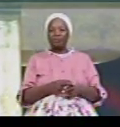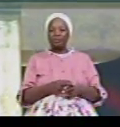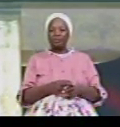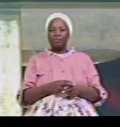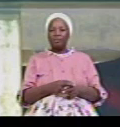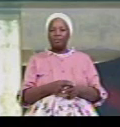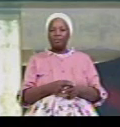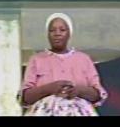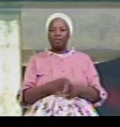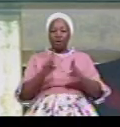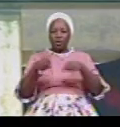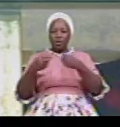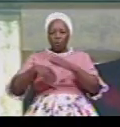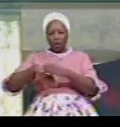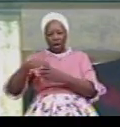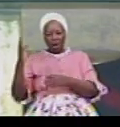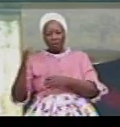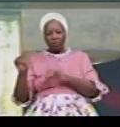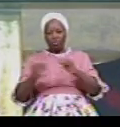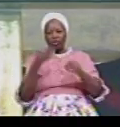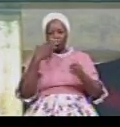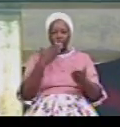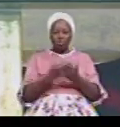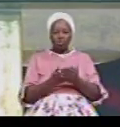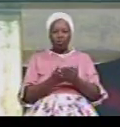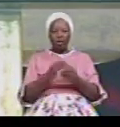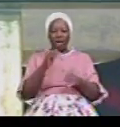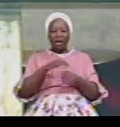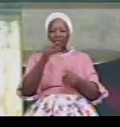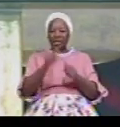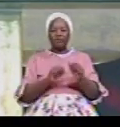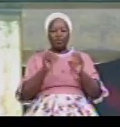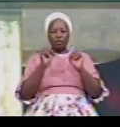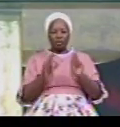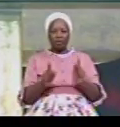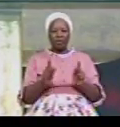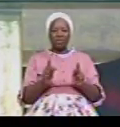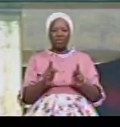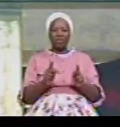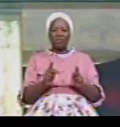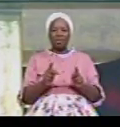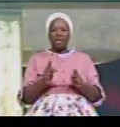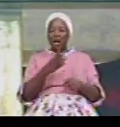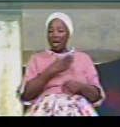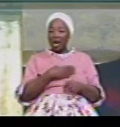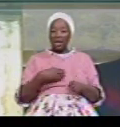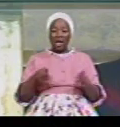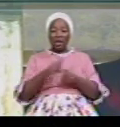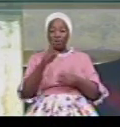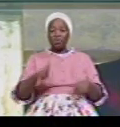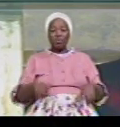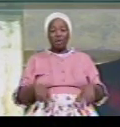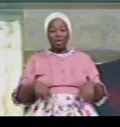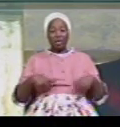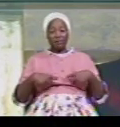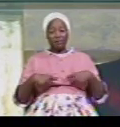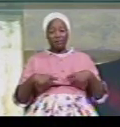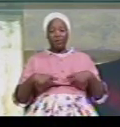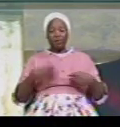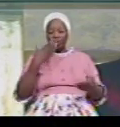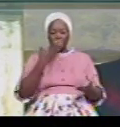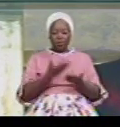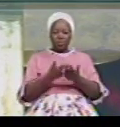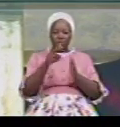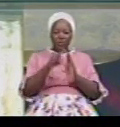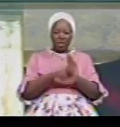Go out, do good at every opportunity. And as you live, goodness